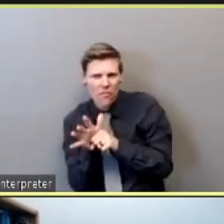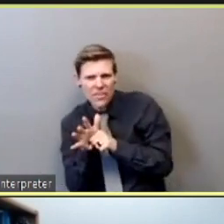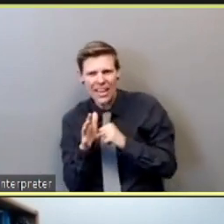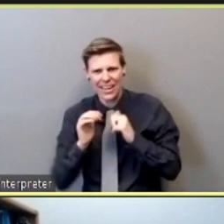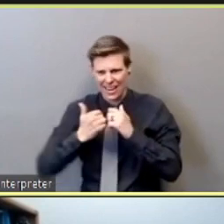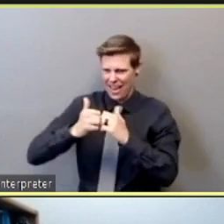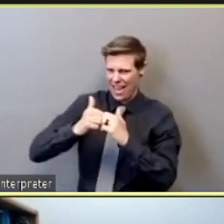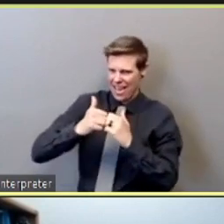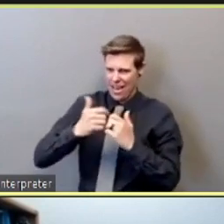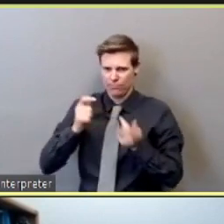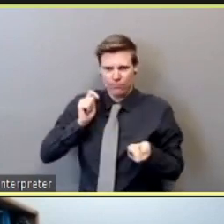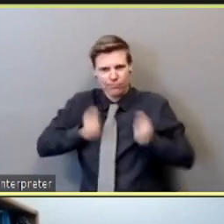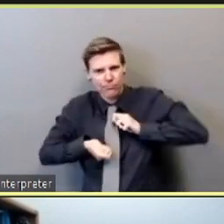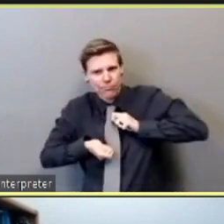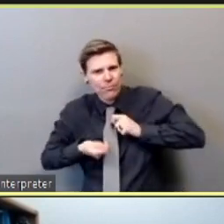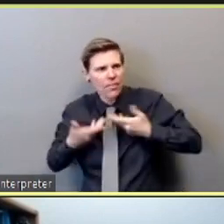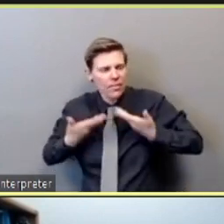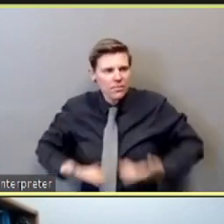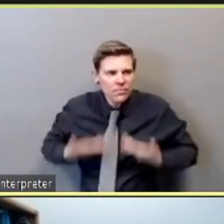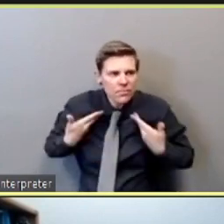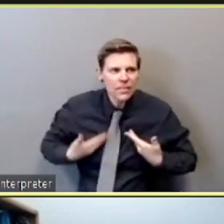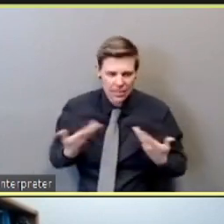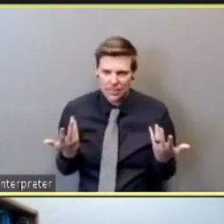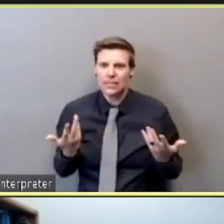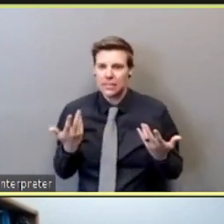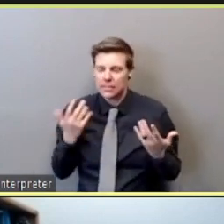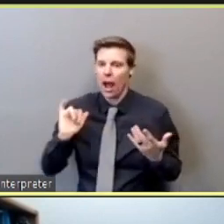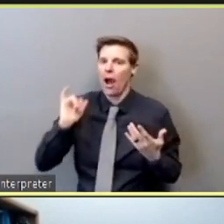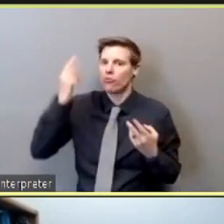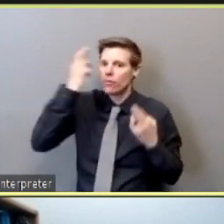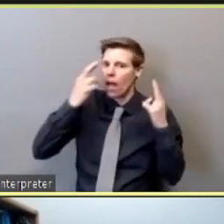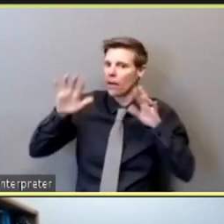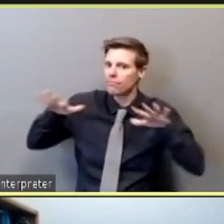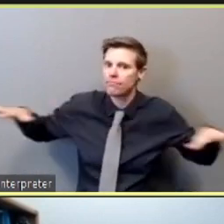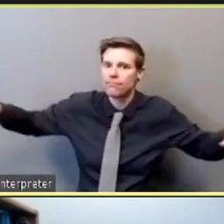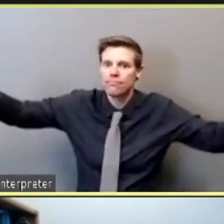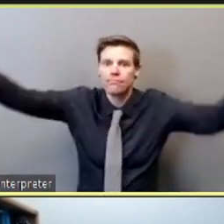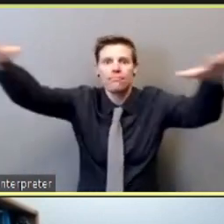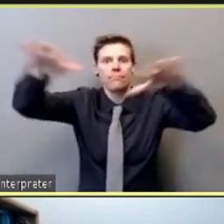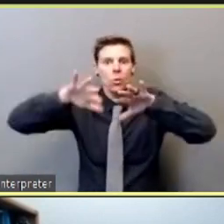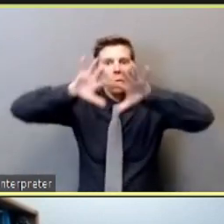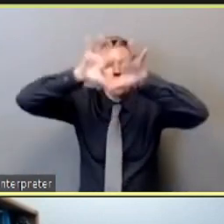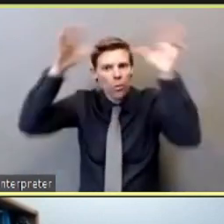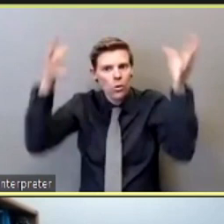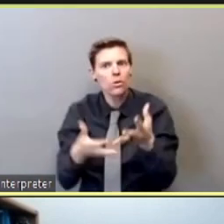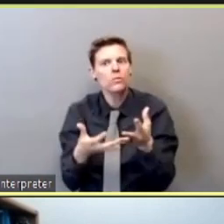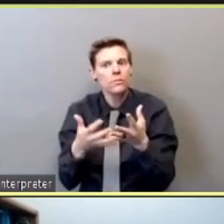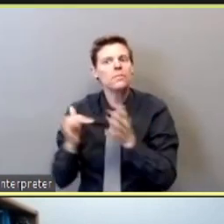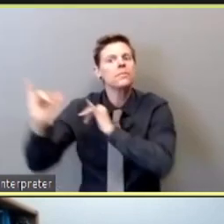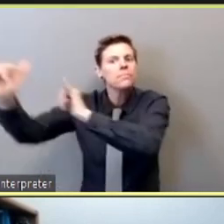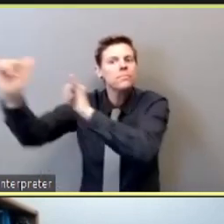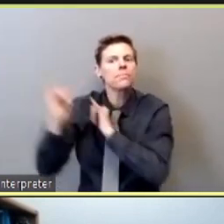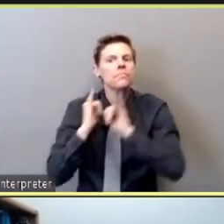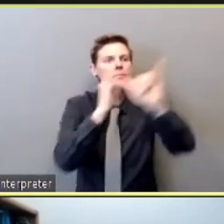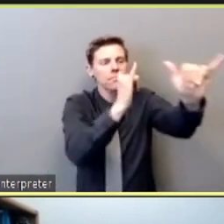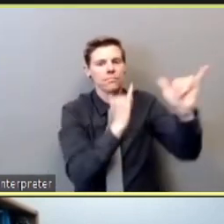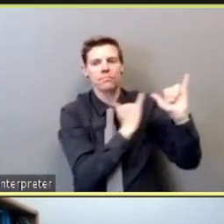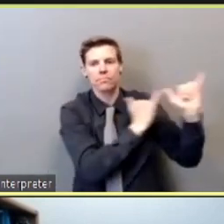affected until we have global control of this new virus. So next slide.